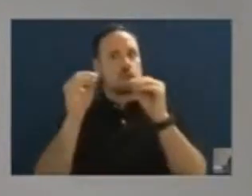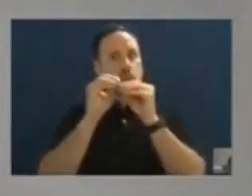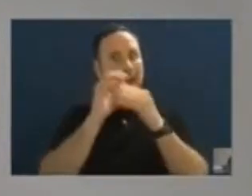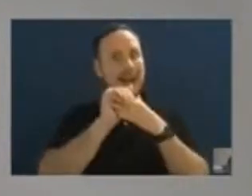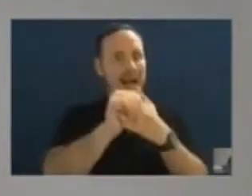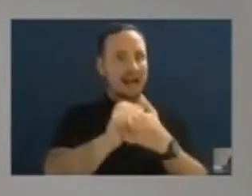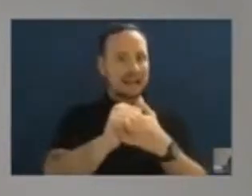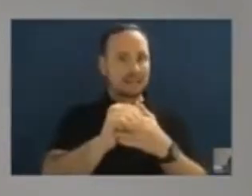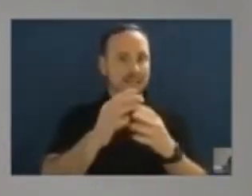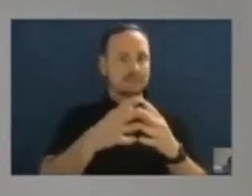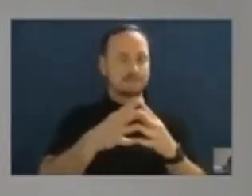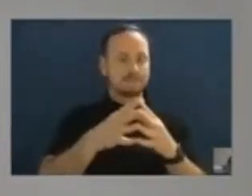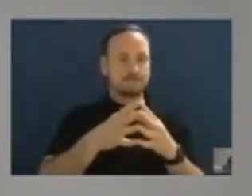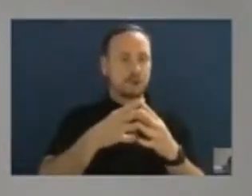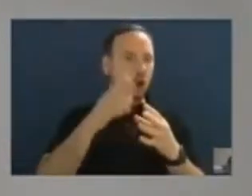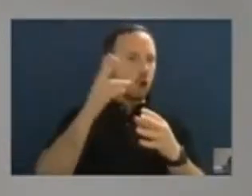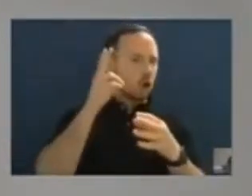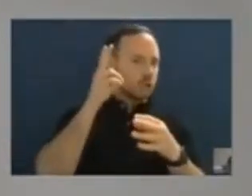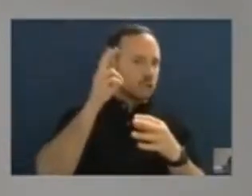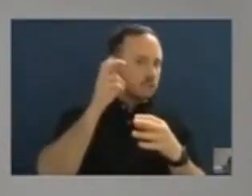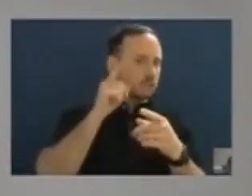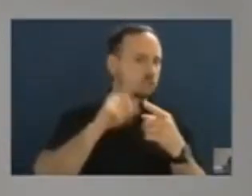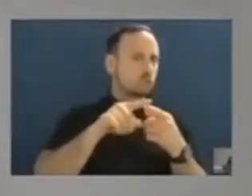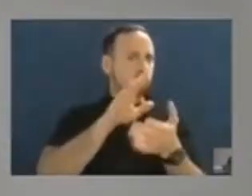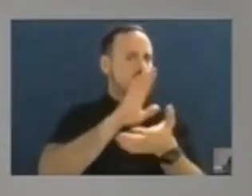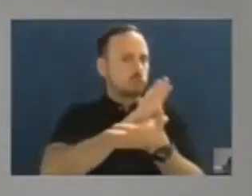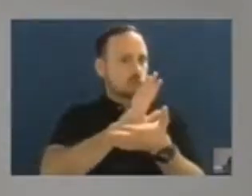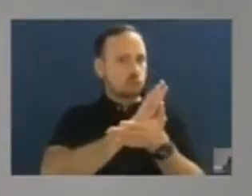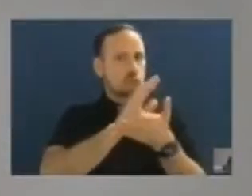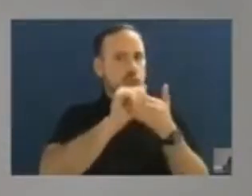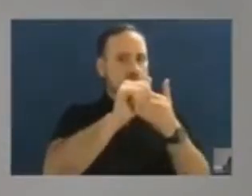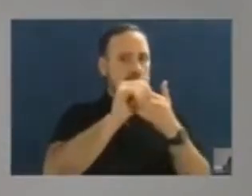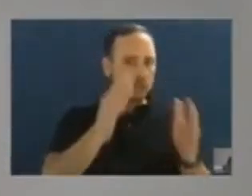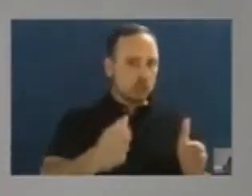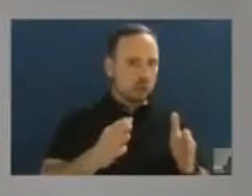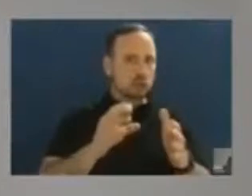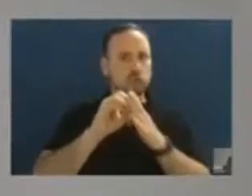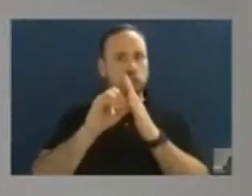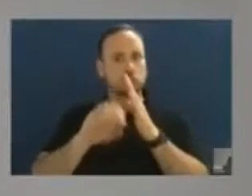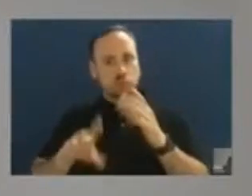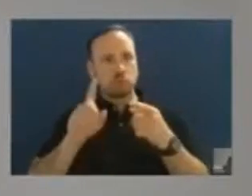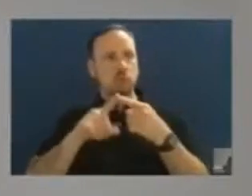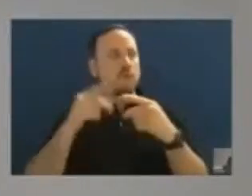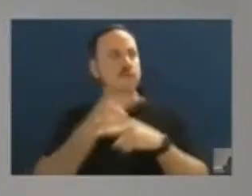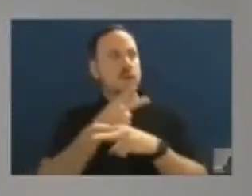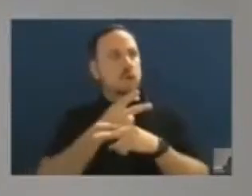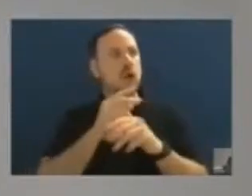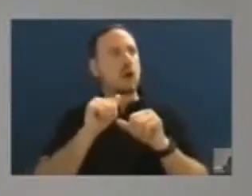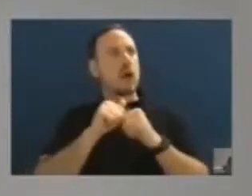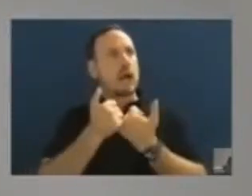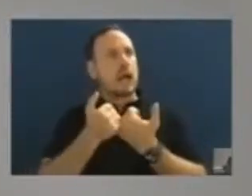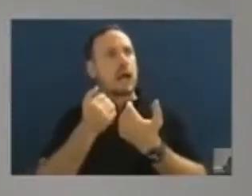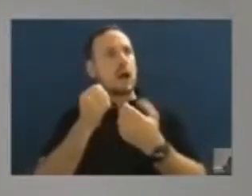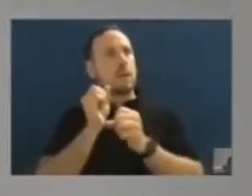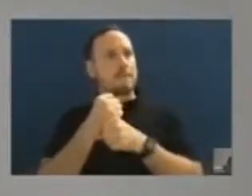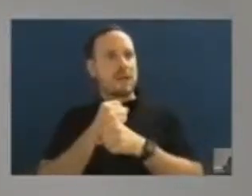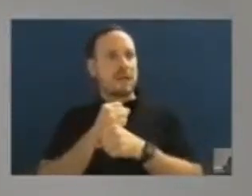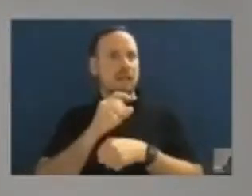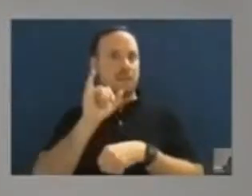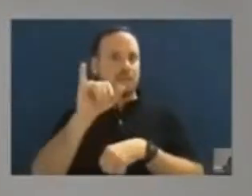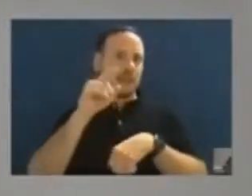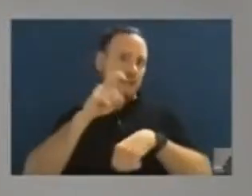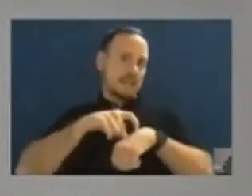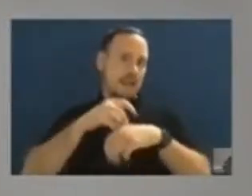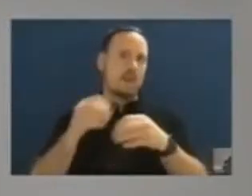school leadership and our students with feedback that Gabe just provided to figure out ways to make it more meaningful. What I would share with you is because we haven't been